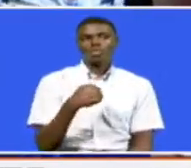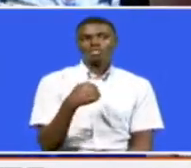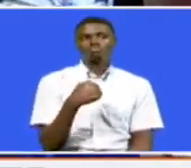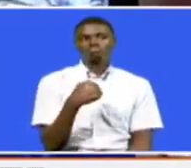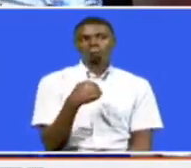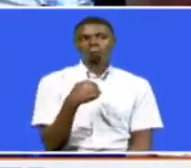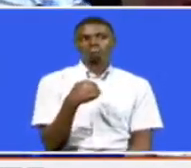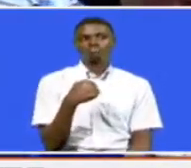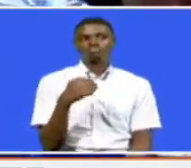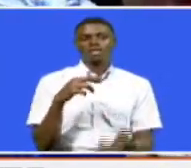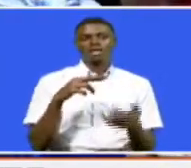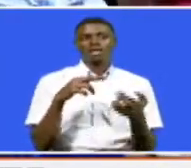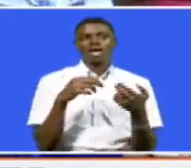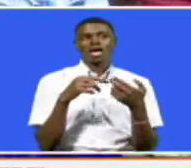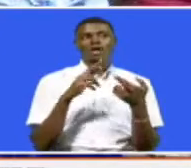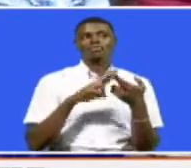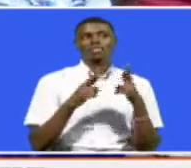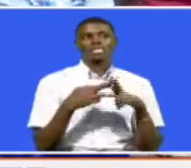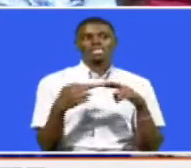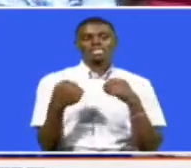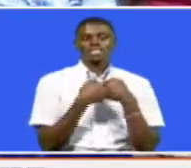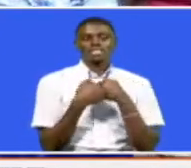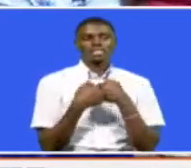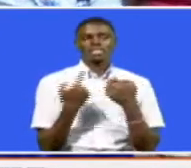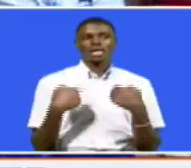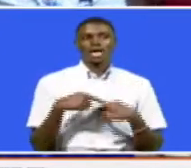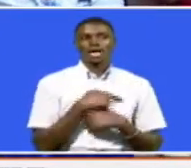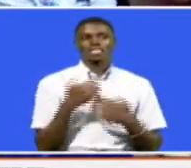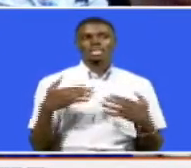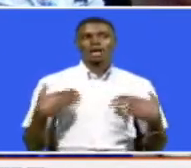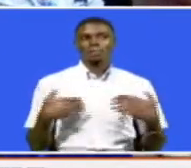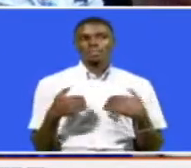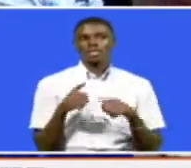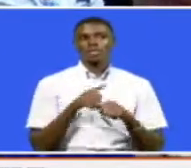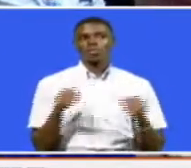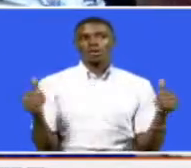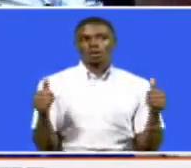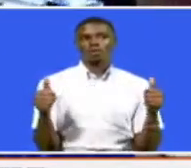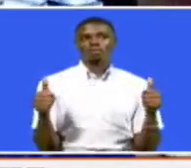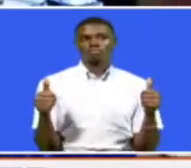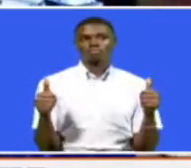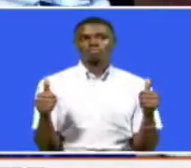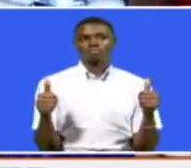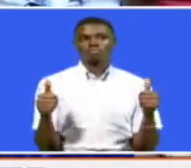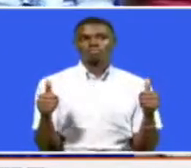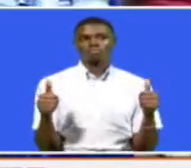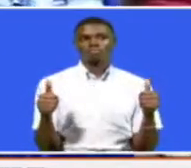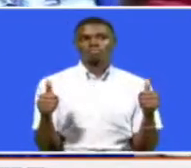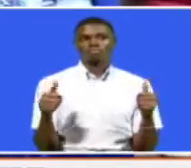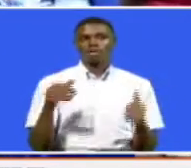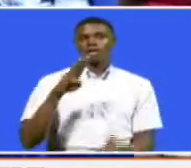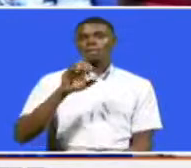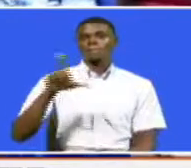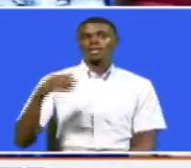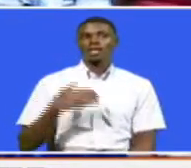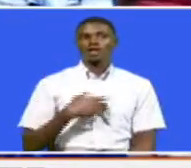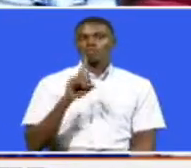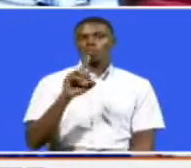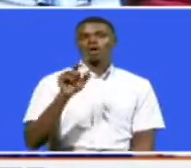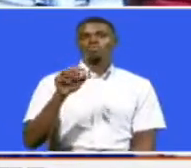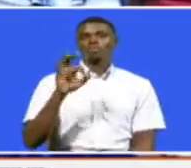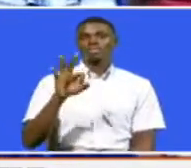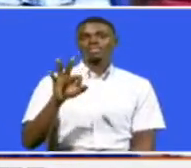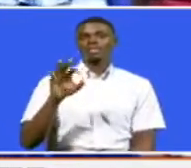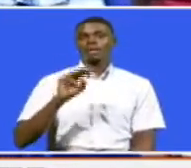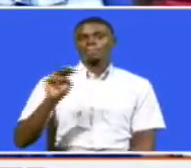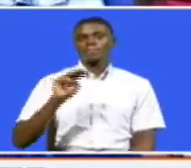challenges. We are so happy that she's well now and ready to go home. She had a bill of almost 1.3 million that has been